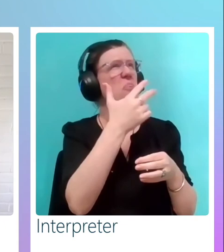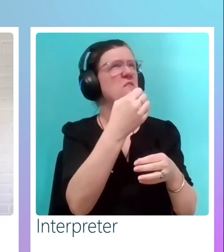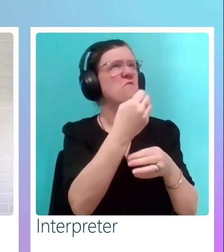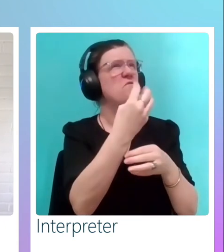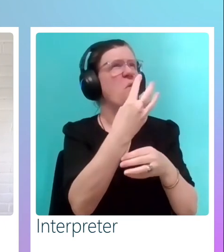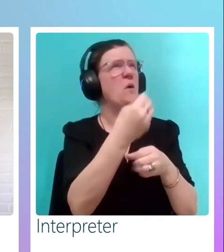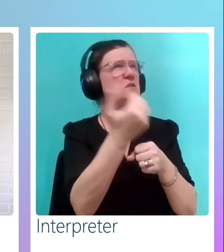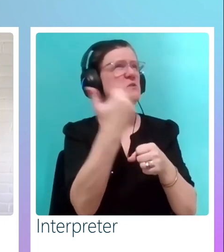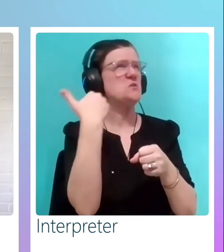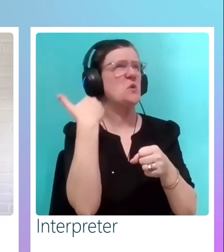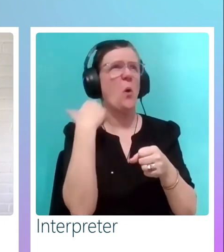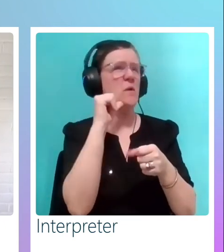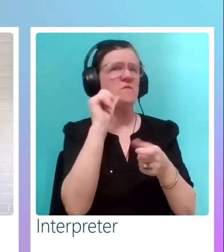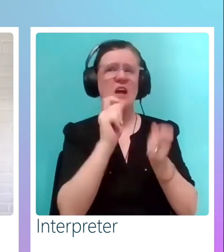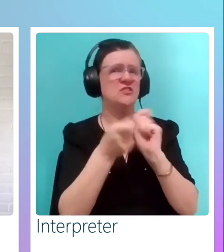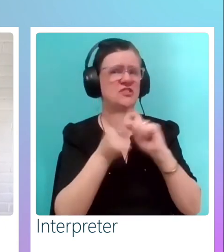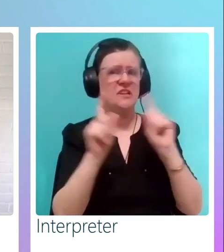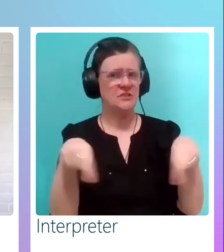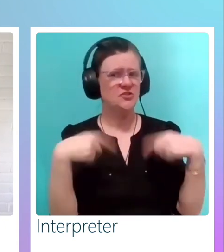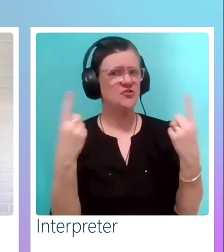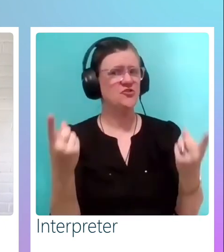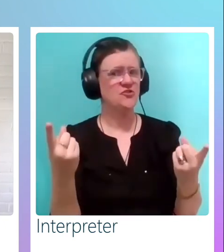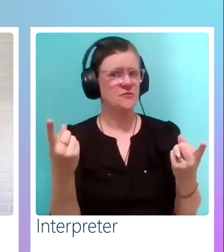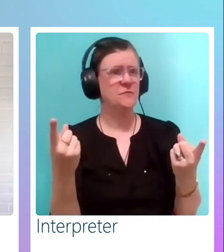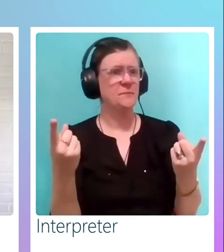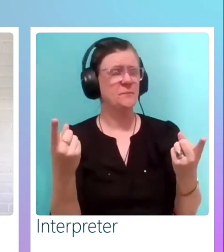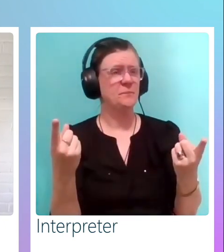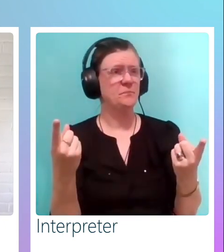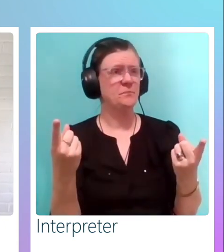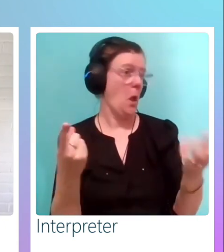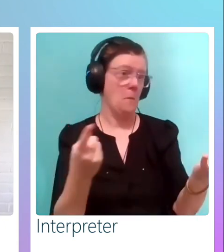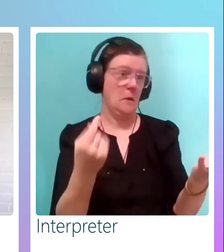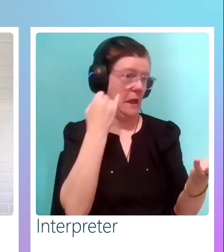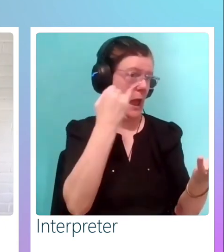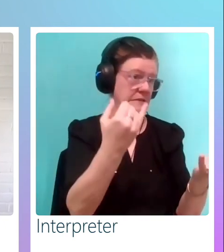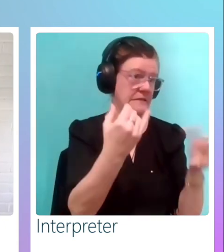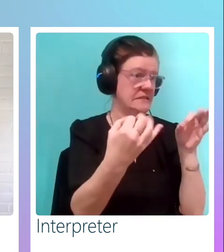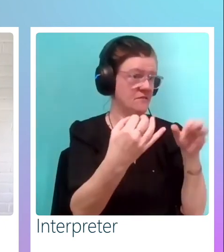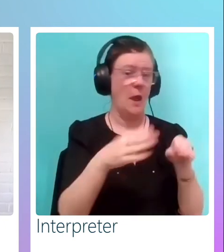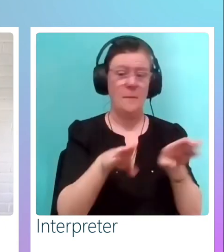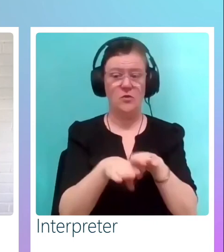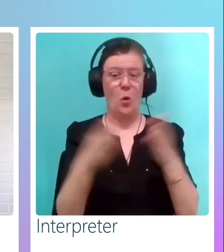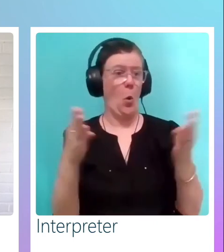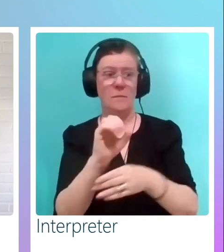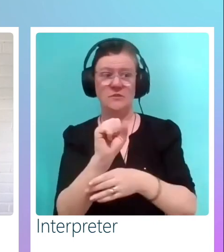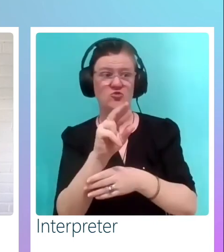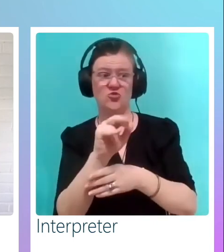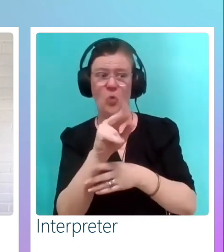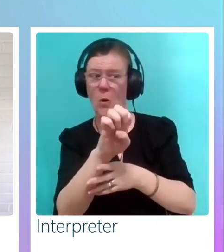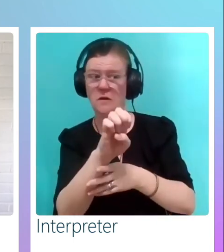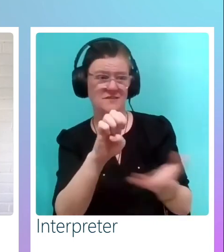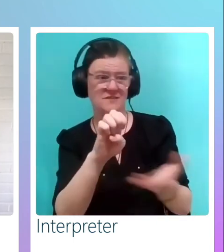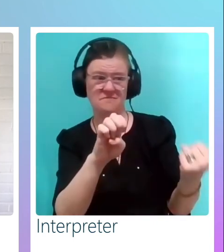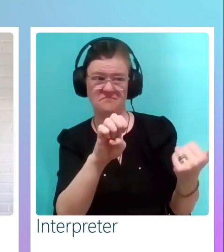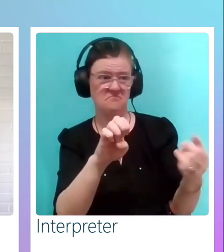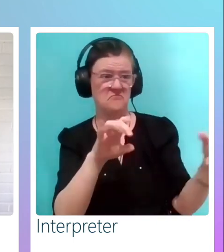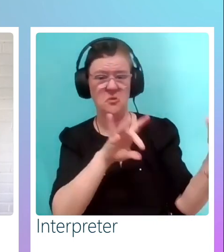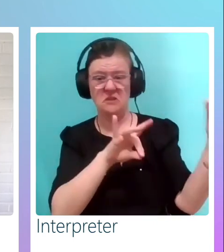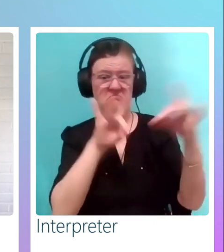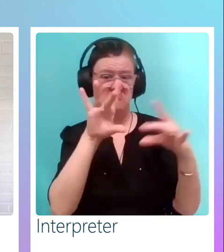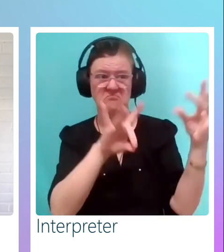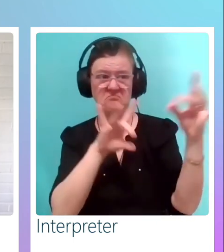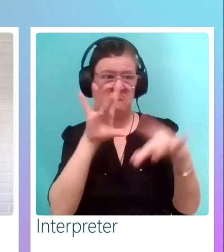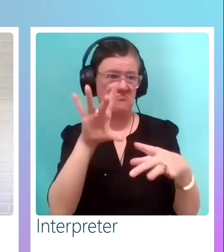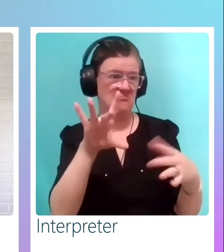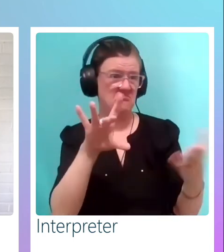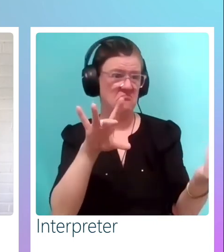now. I think we're always open to suggestions. They are open source, so people can contribute to those. We